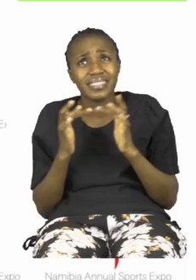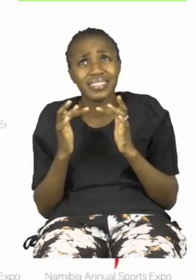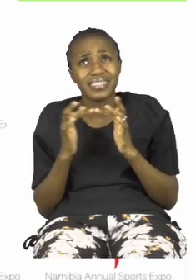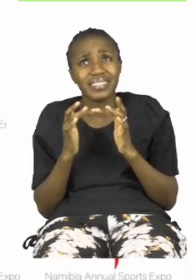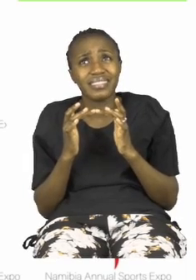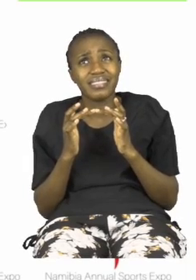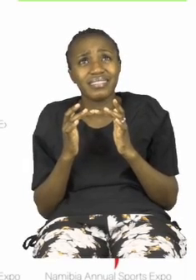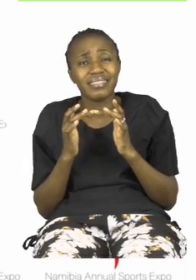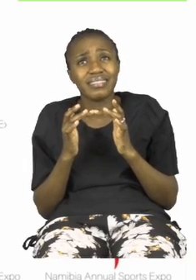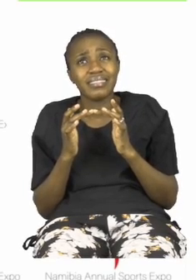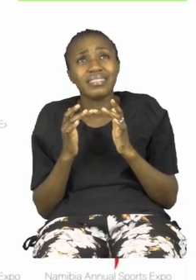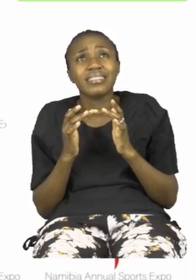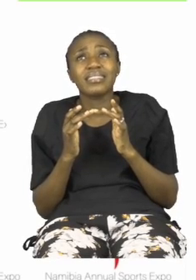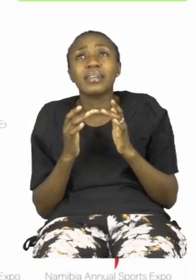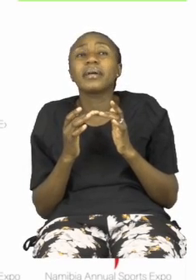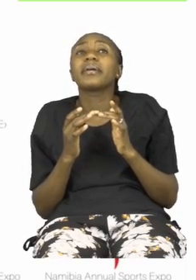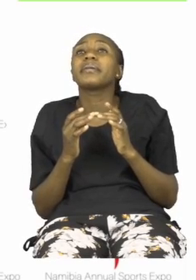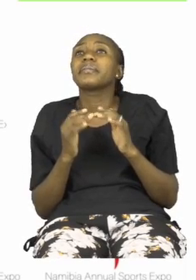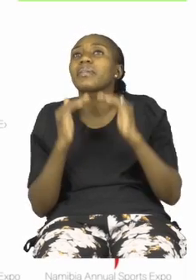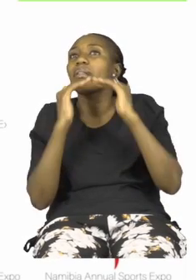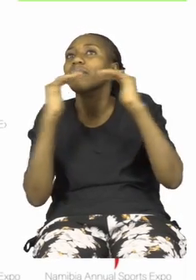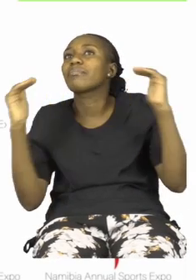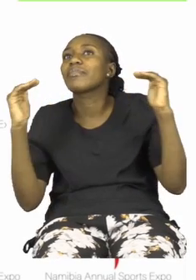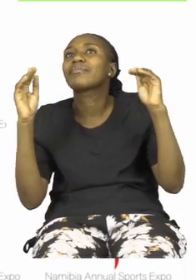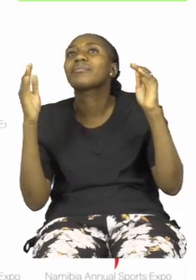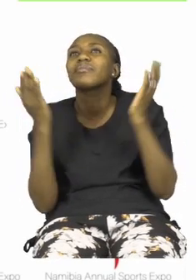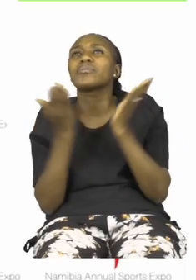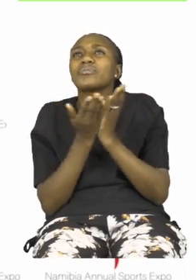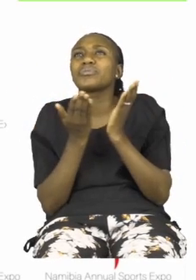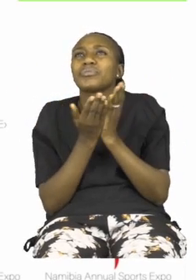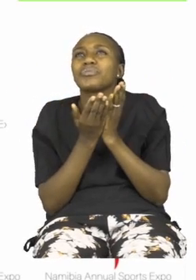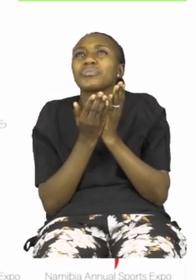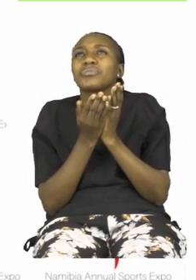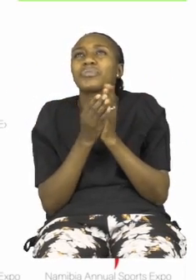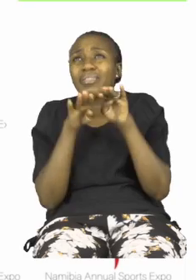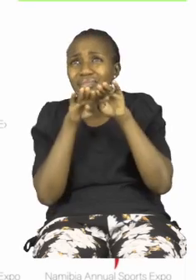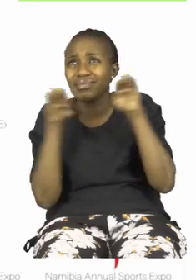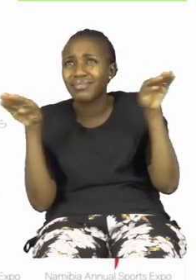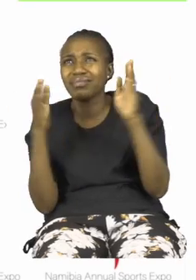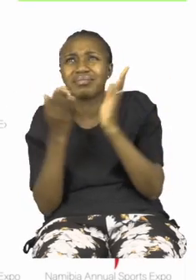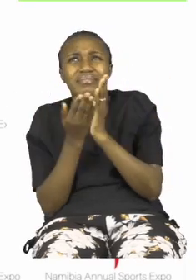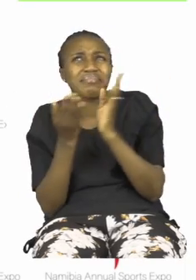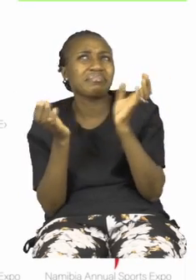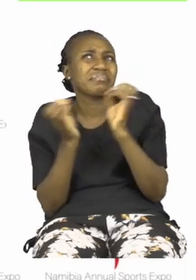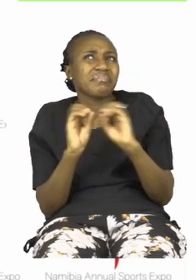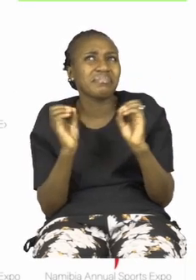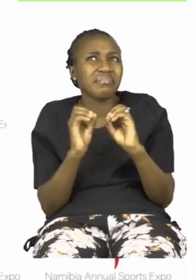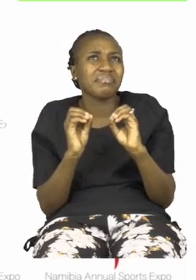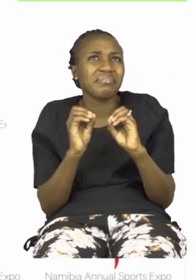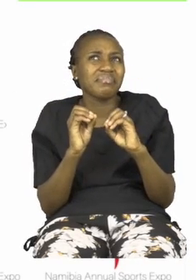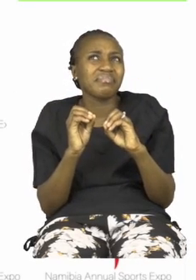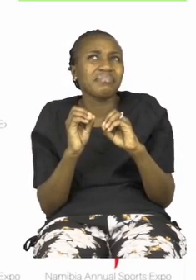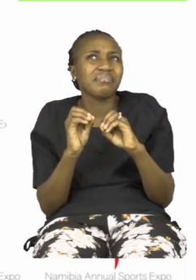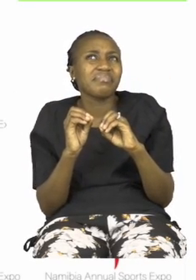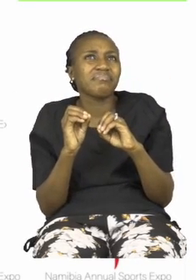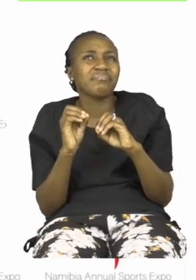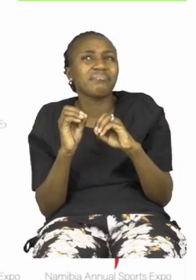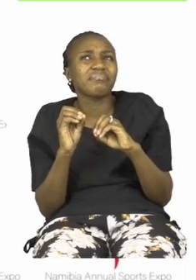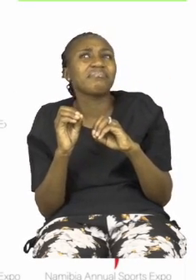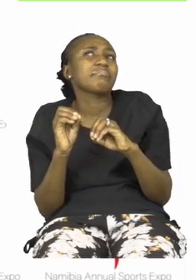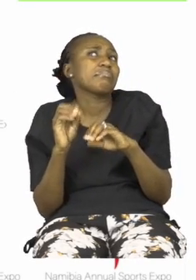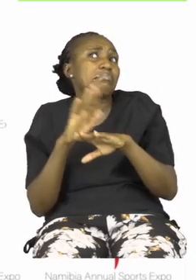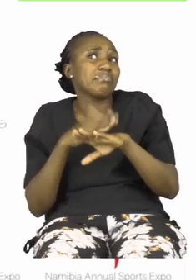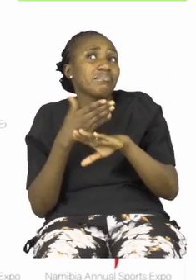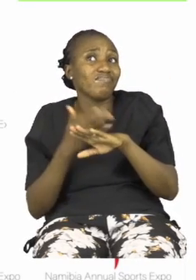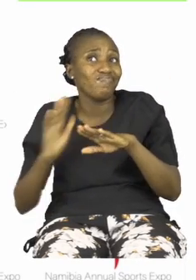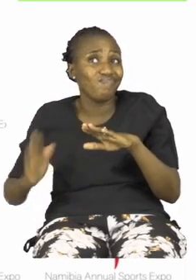I could go on school level. If you were a person, let's say if you wanted to compete in the mind realm, in mind sports, you had debate